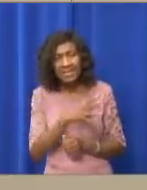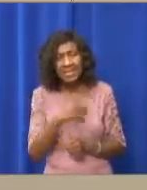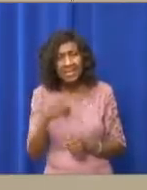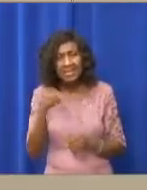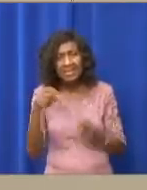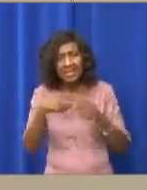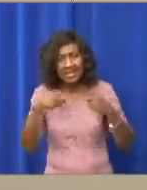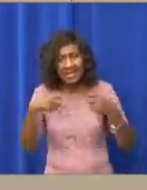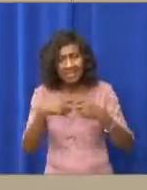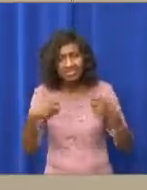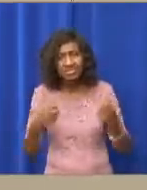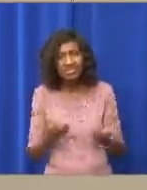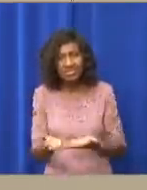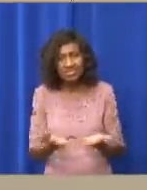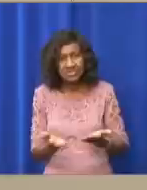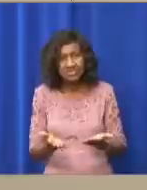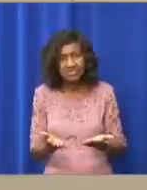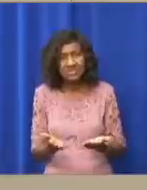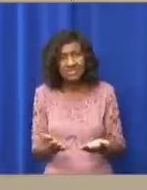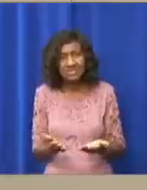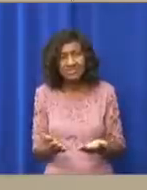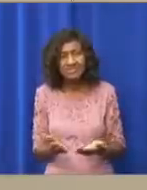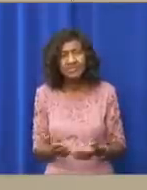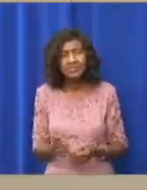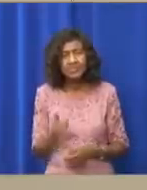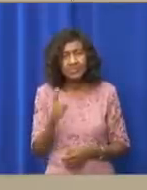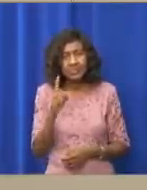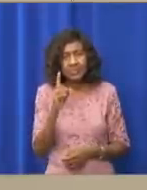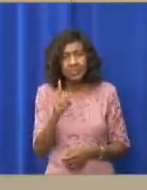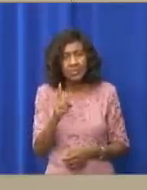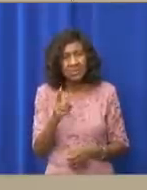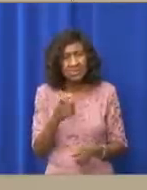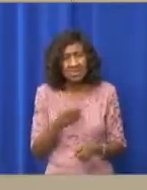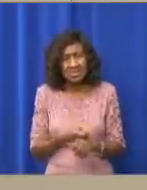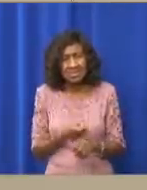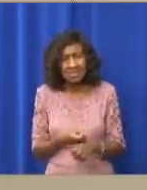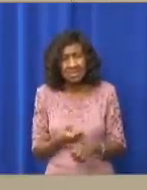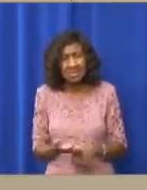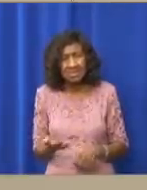So one of the most difficult bits that,